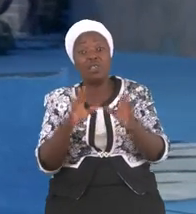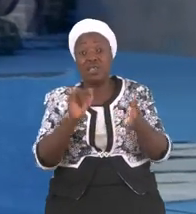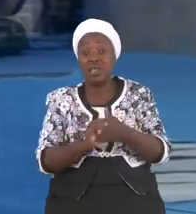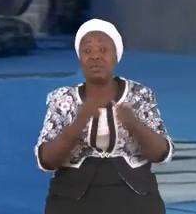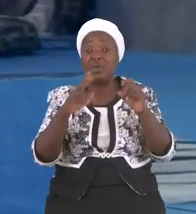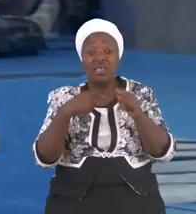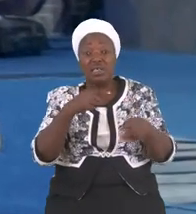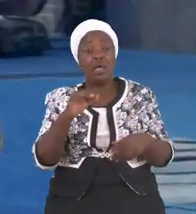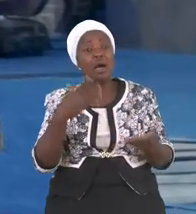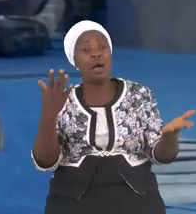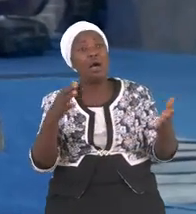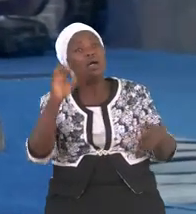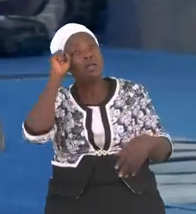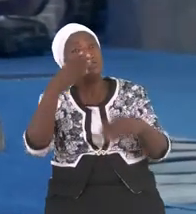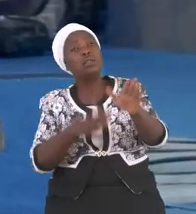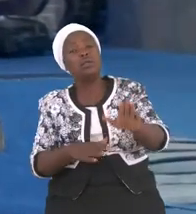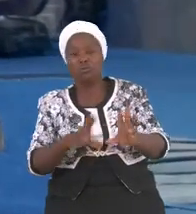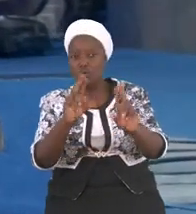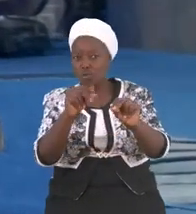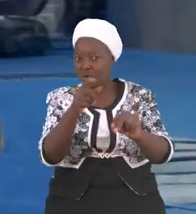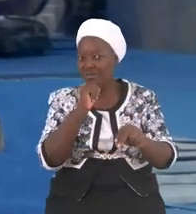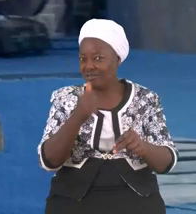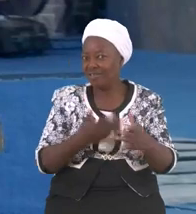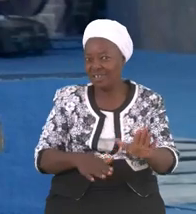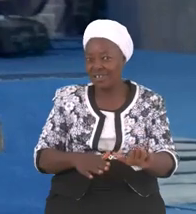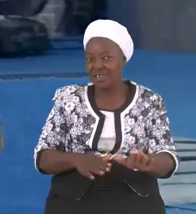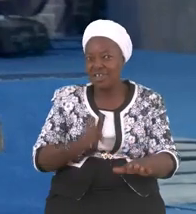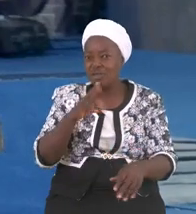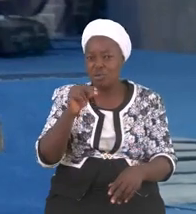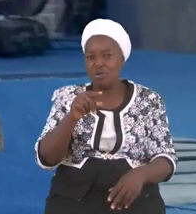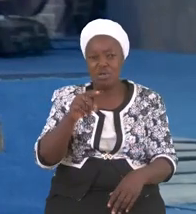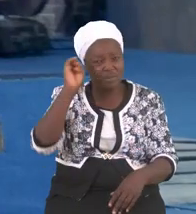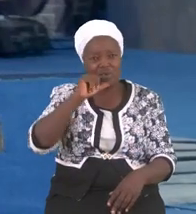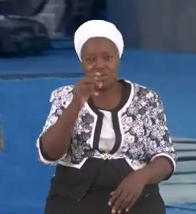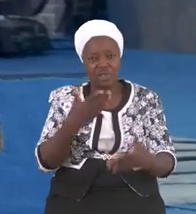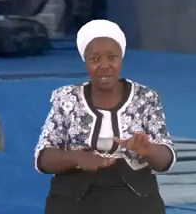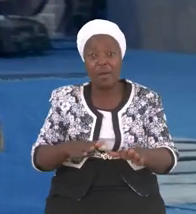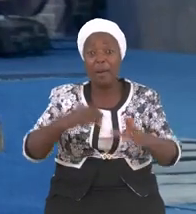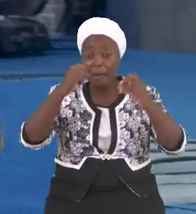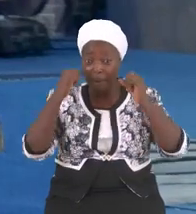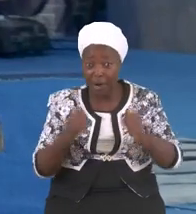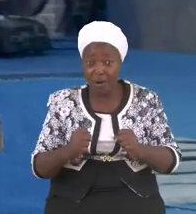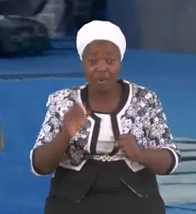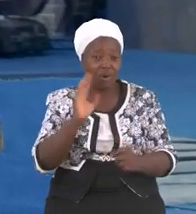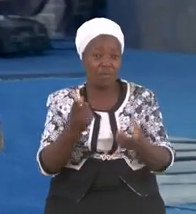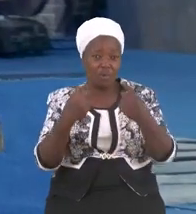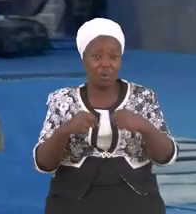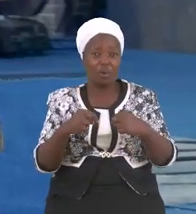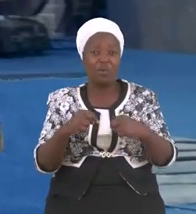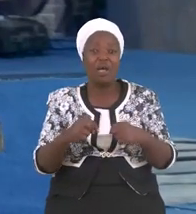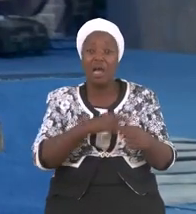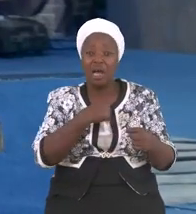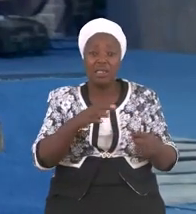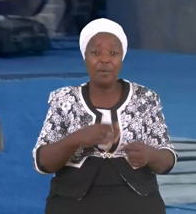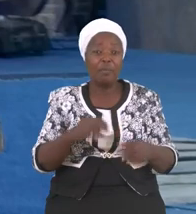dead. No, you are not dead. No, he was not dead. Power, will come. The power will not